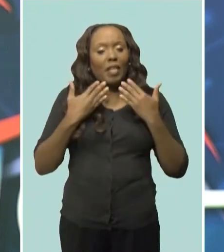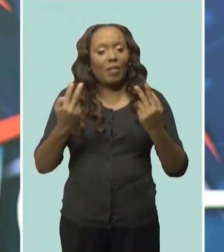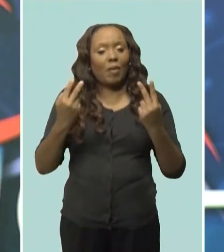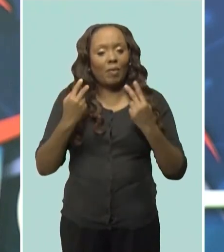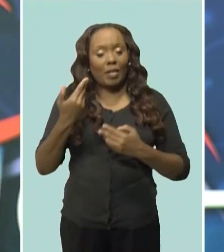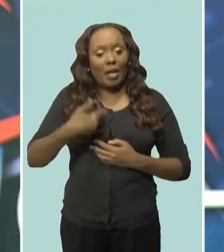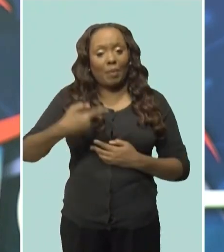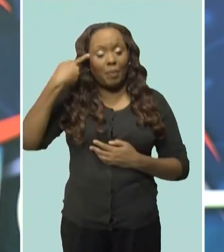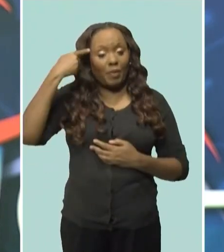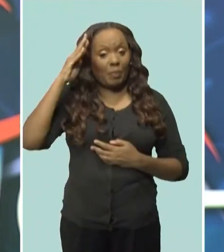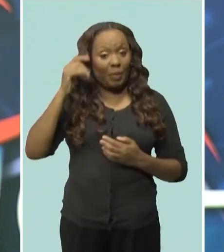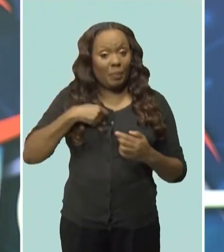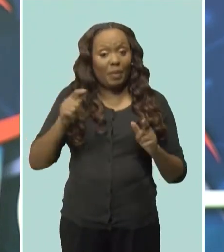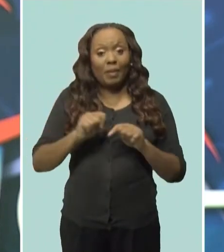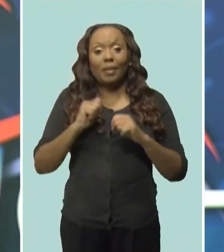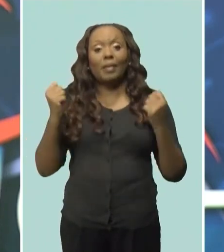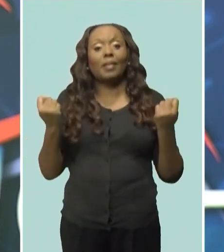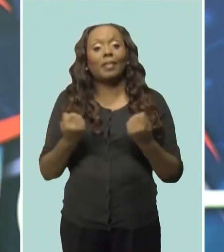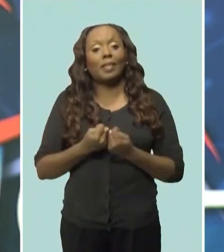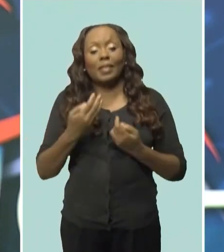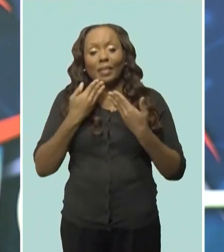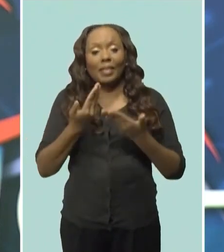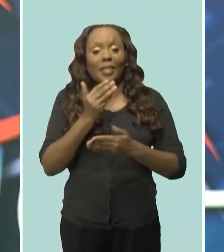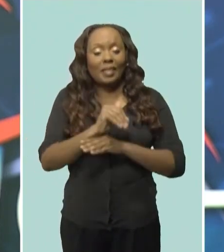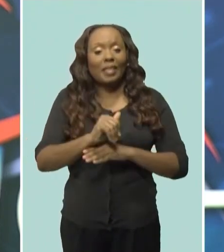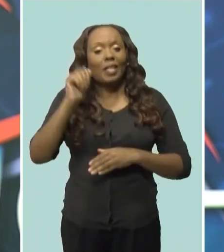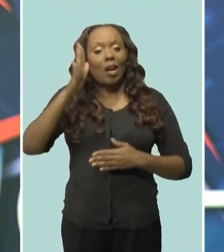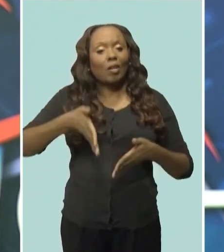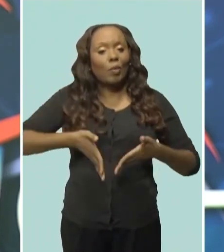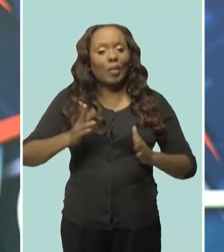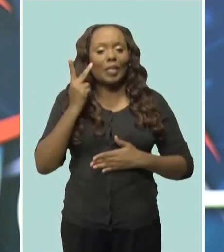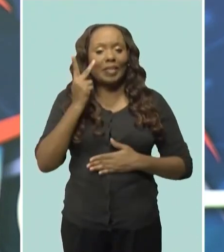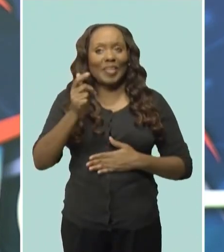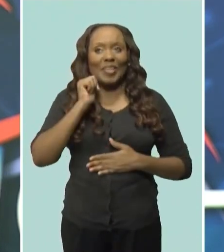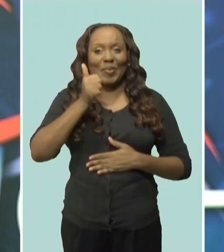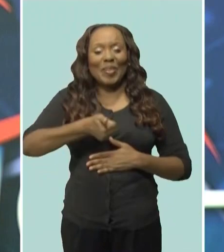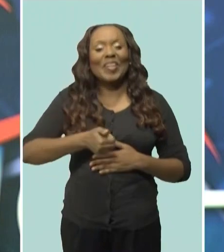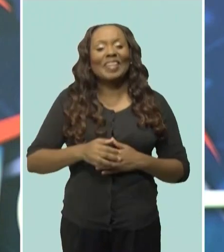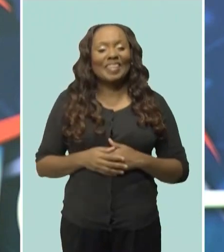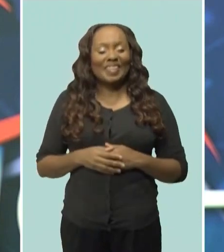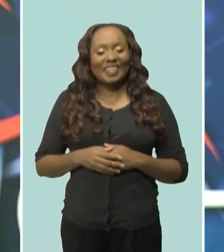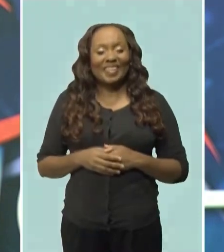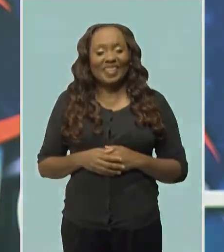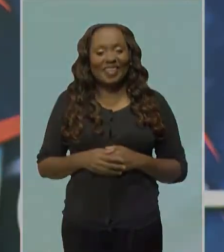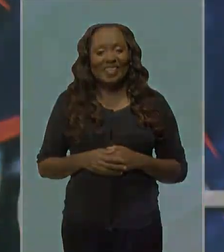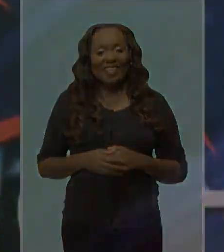it with us. I'm Pearson Bowen. For the crew, to all of you, good night. By God's will, we'll see you tomorrow.